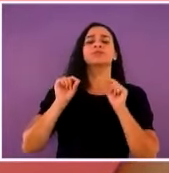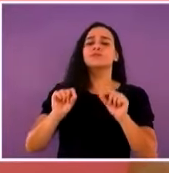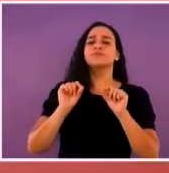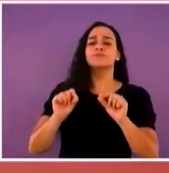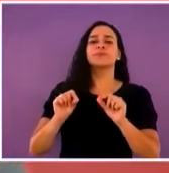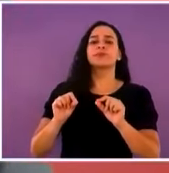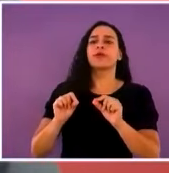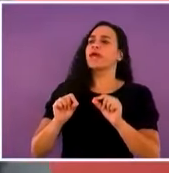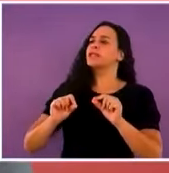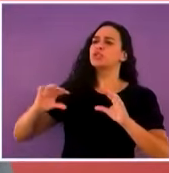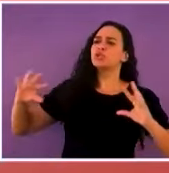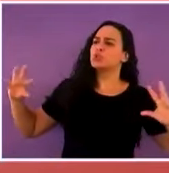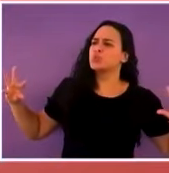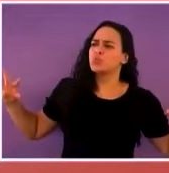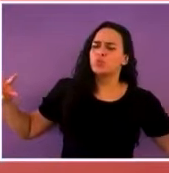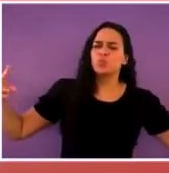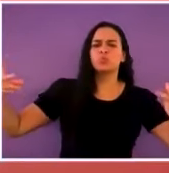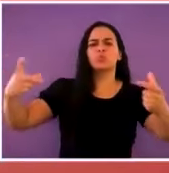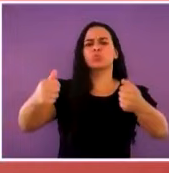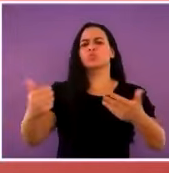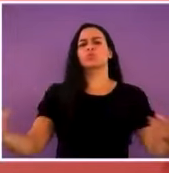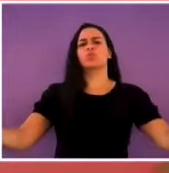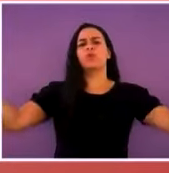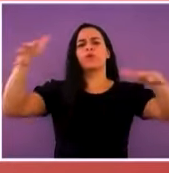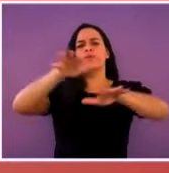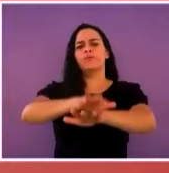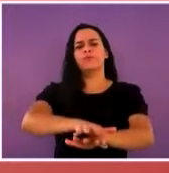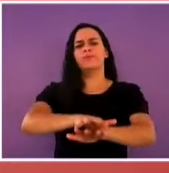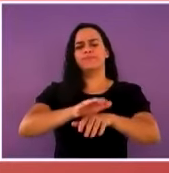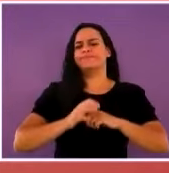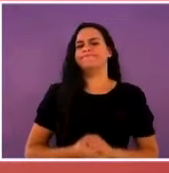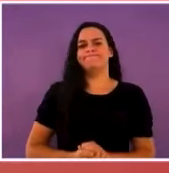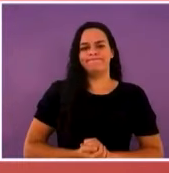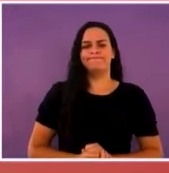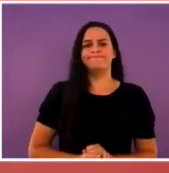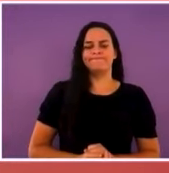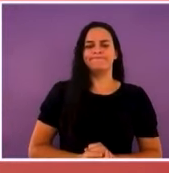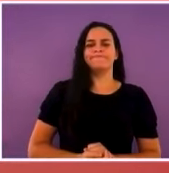todo mundo nessa síntese completa geral.